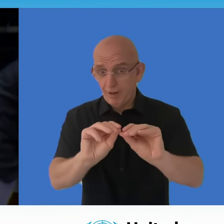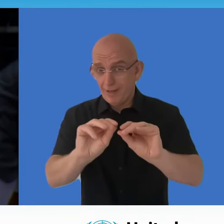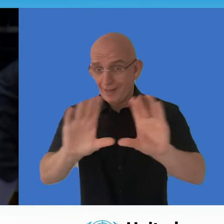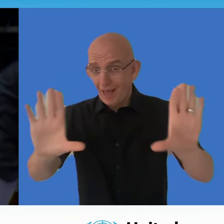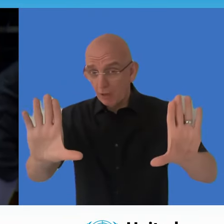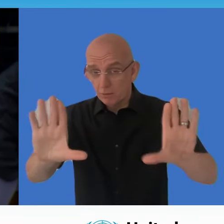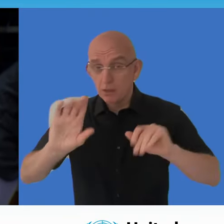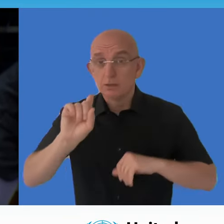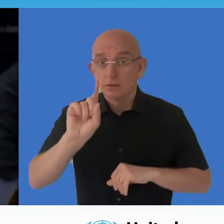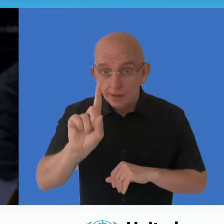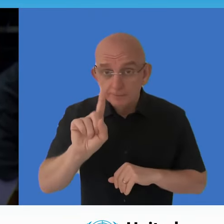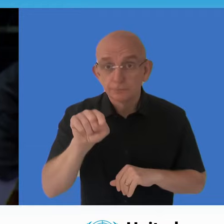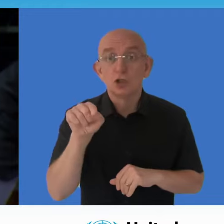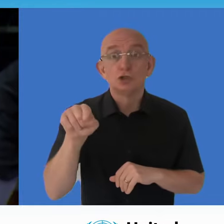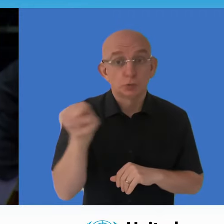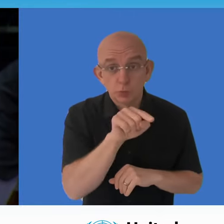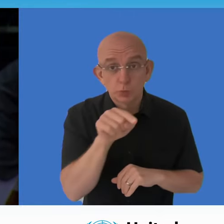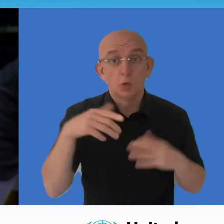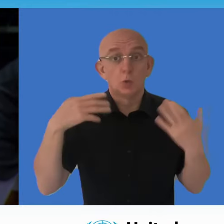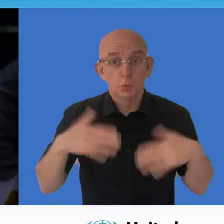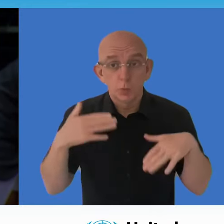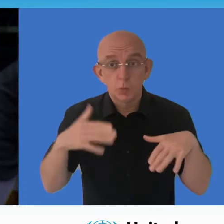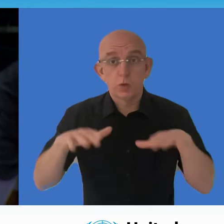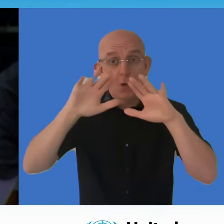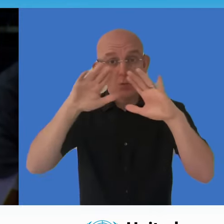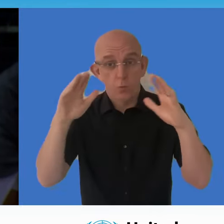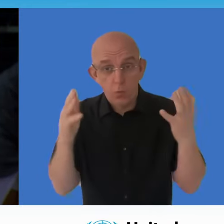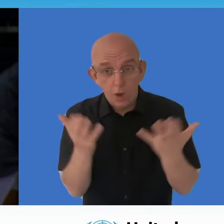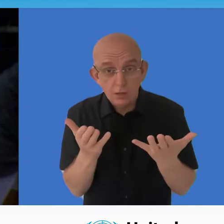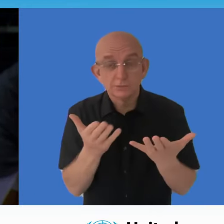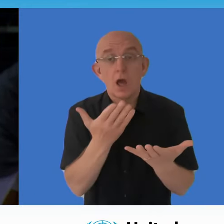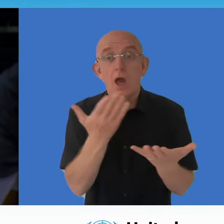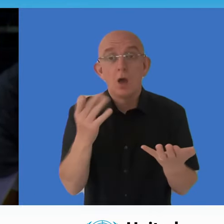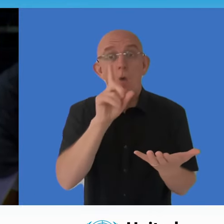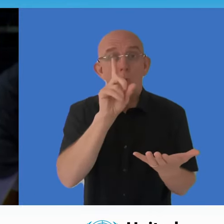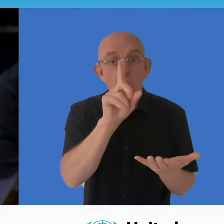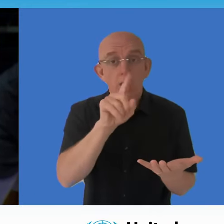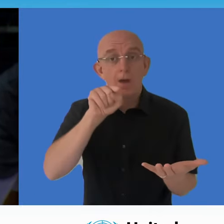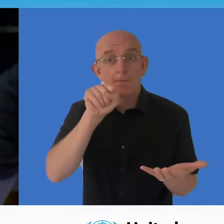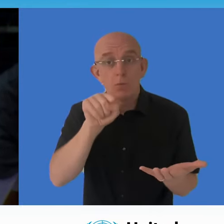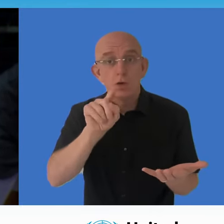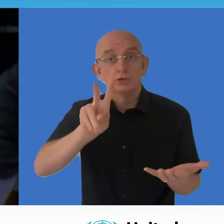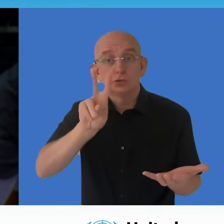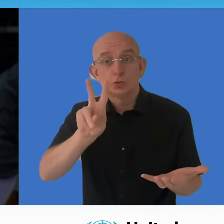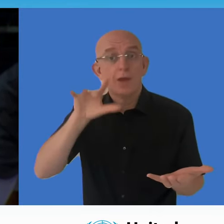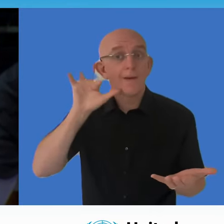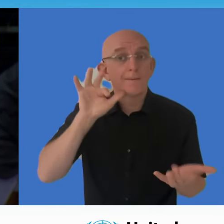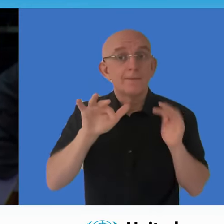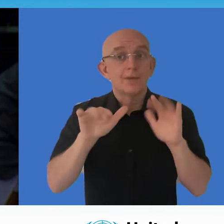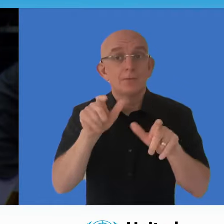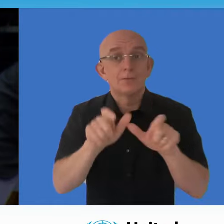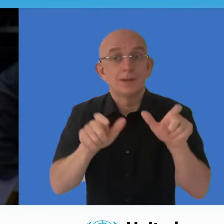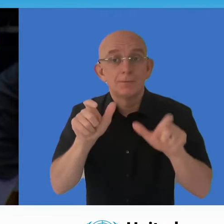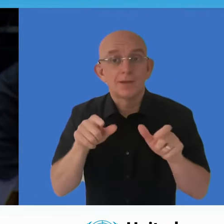1.2 billion young people, are not simply waiting for change to happen.